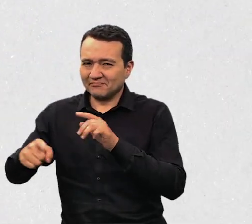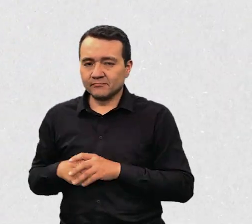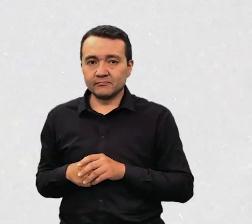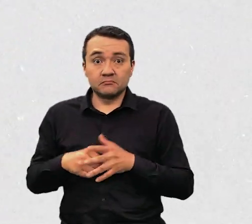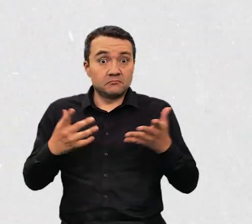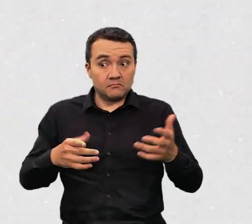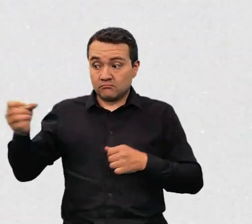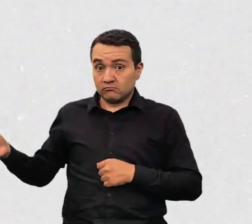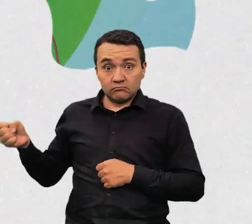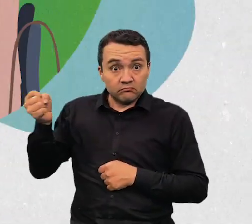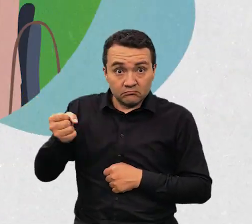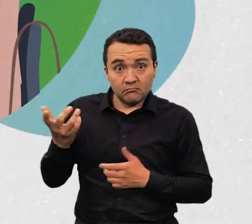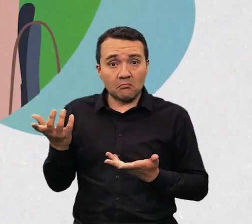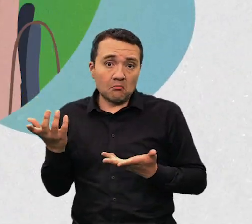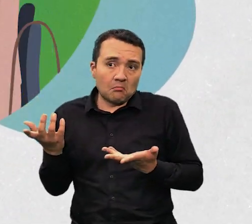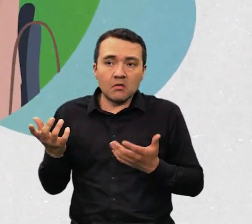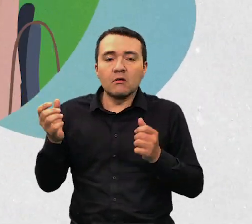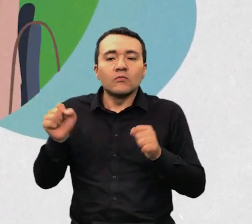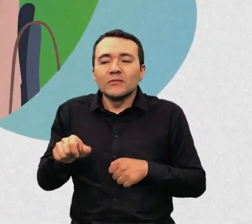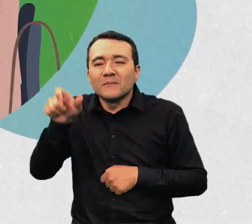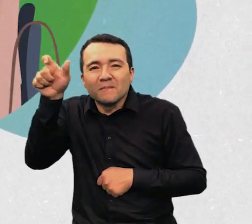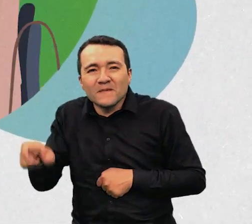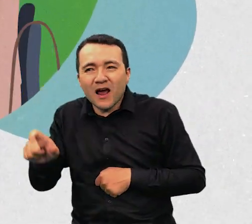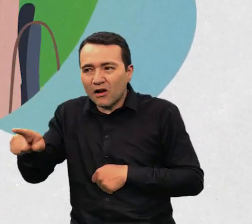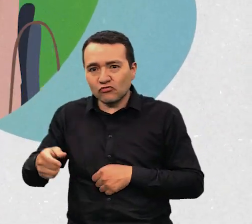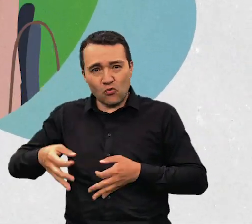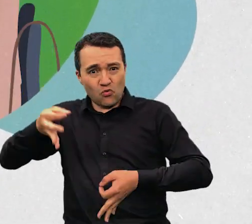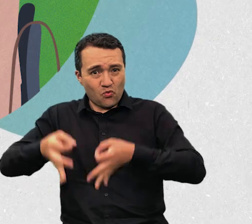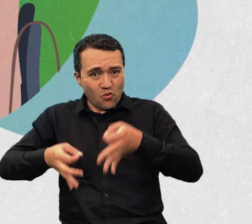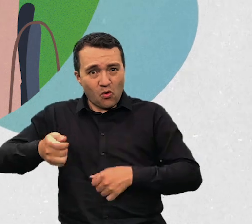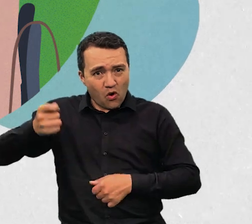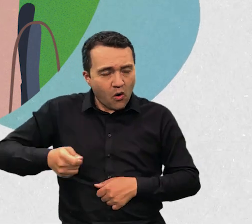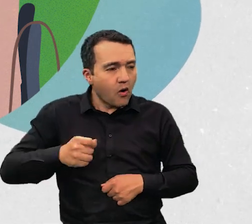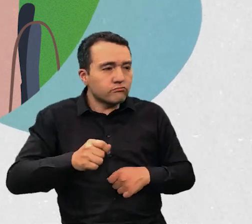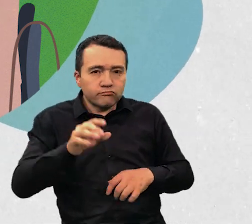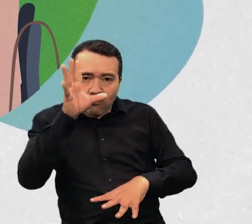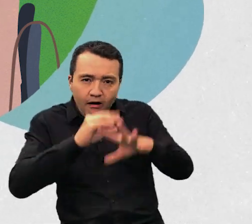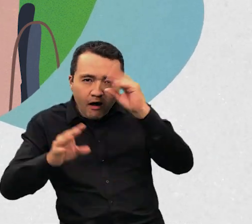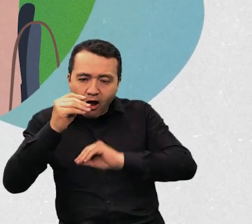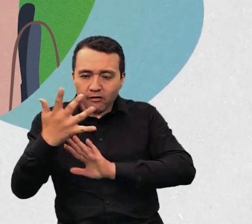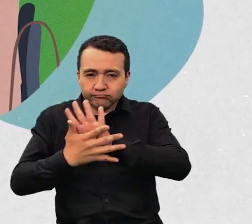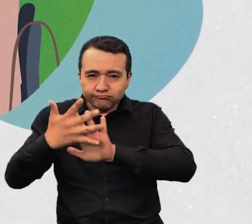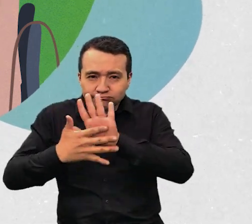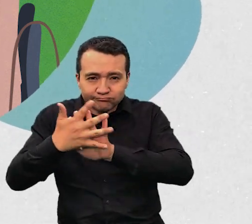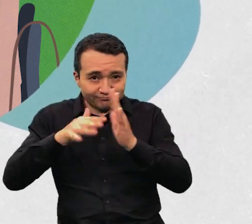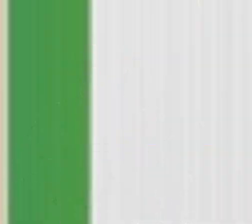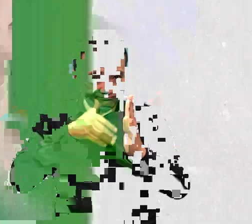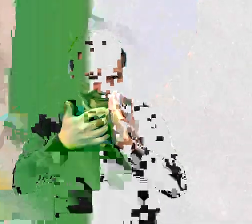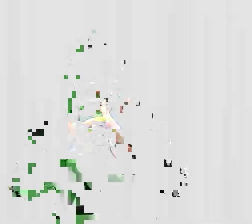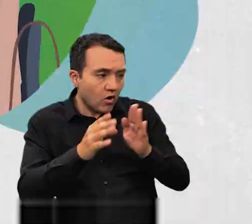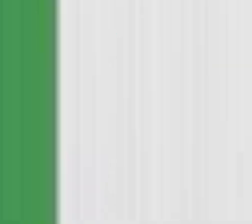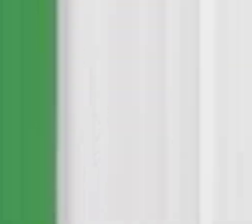others. Know and use at least the basic level of sign language for general services.